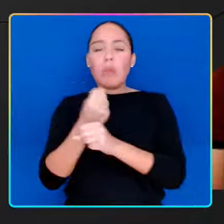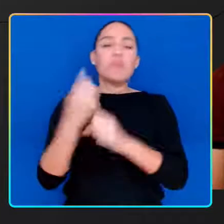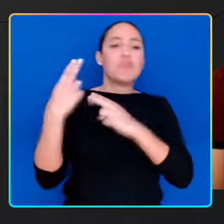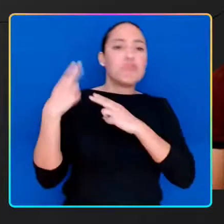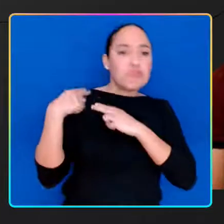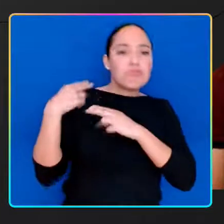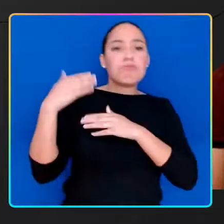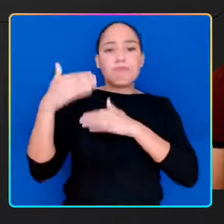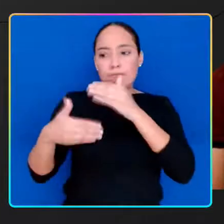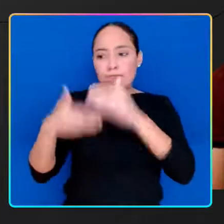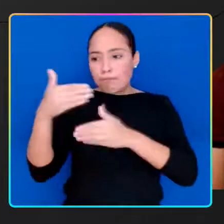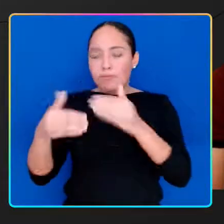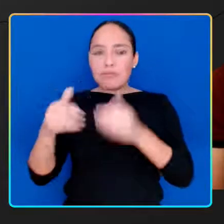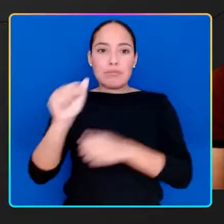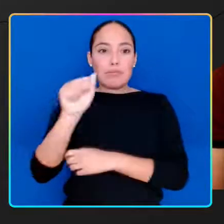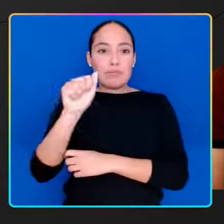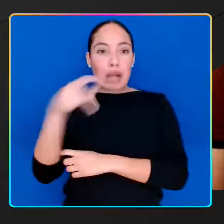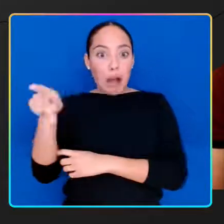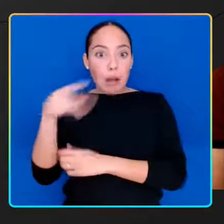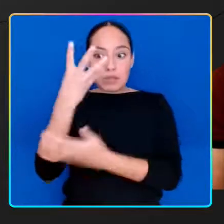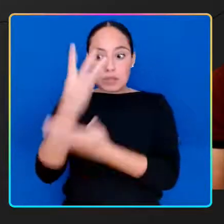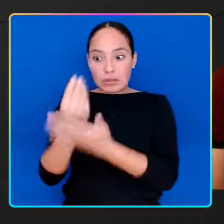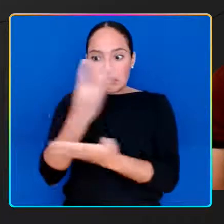apps. From there on,